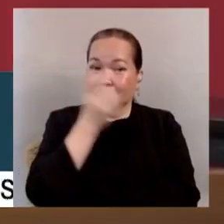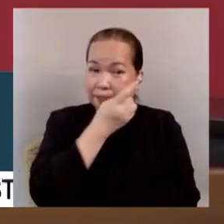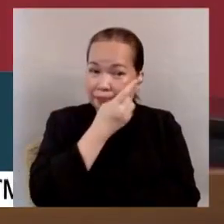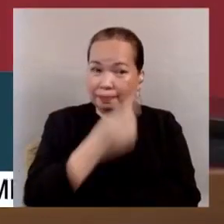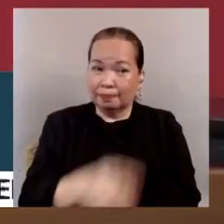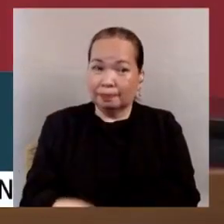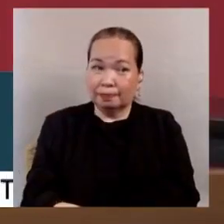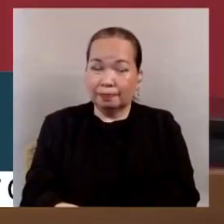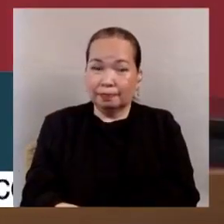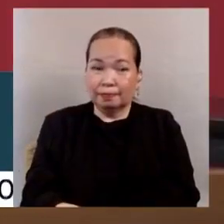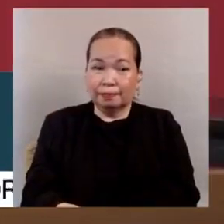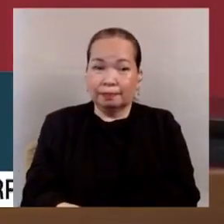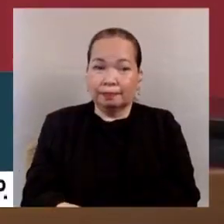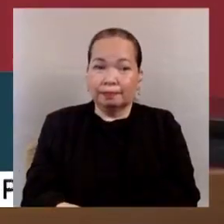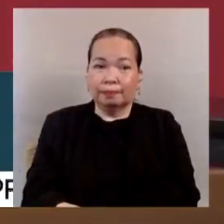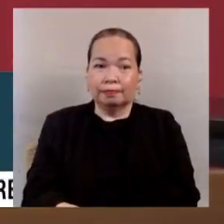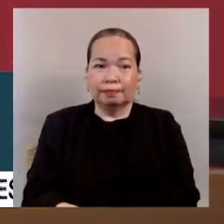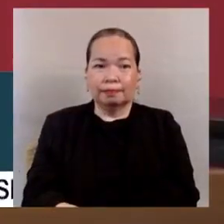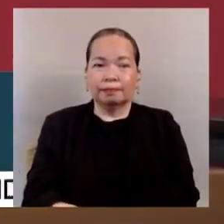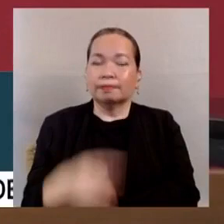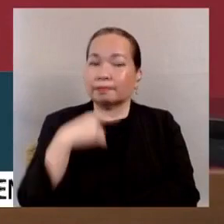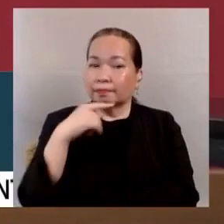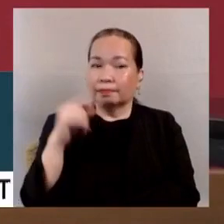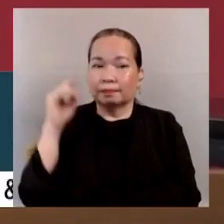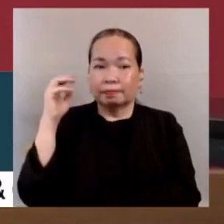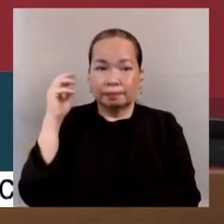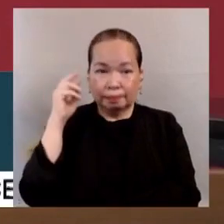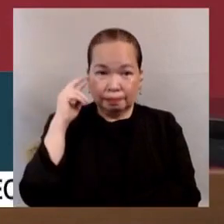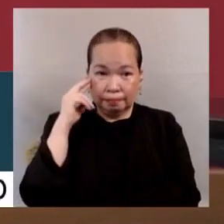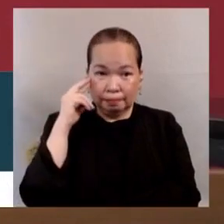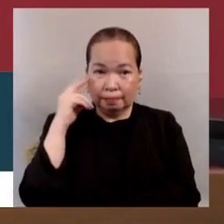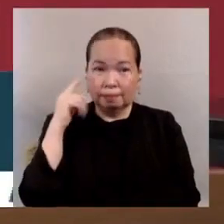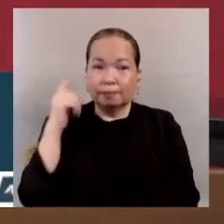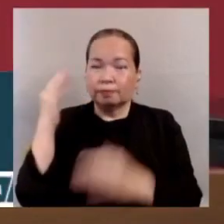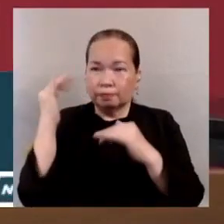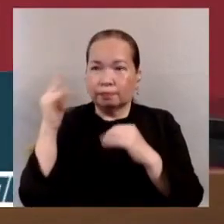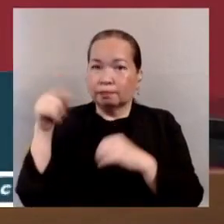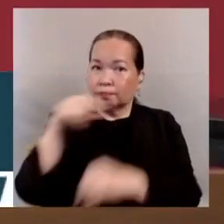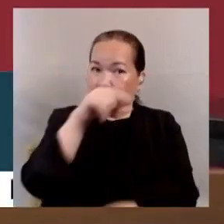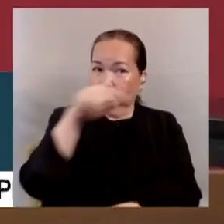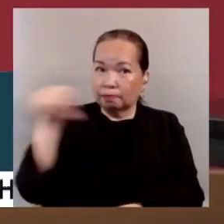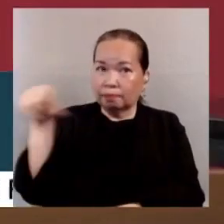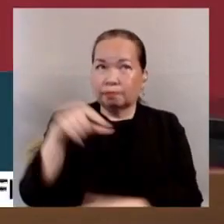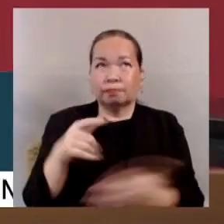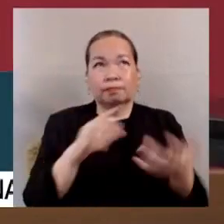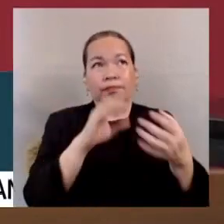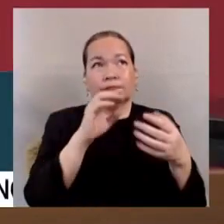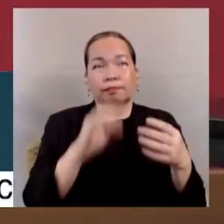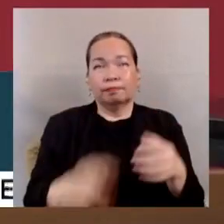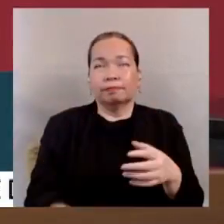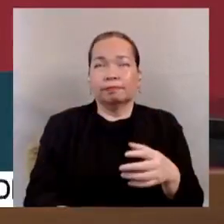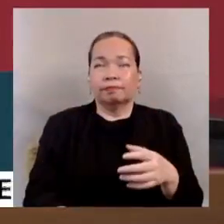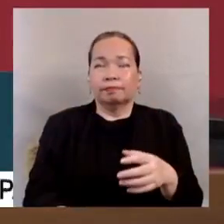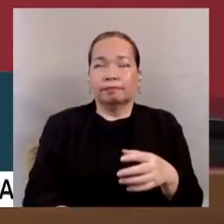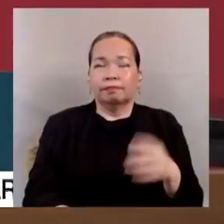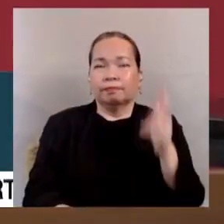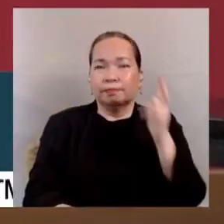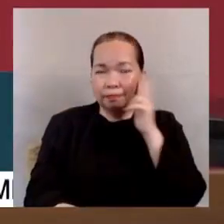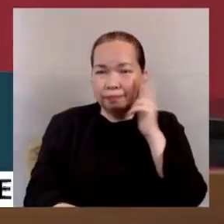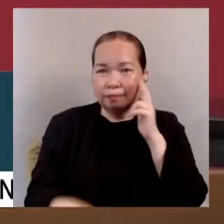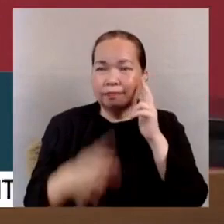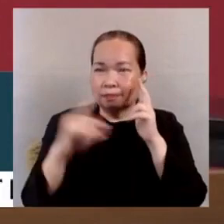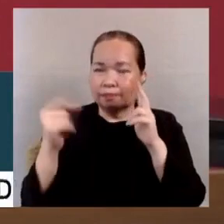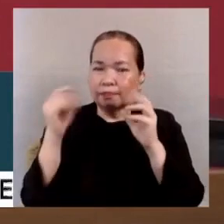despite differences. Romualdez said he is hopeful the relations with the Dutertes will improve. This after the House recently passed